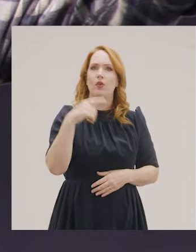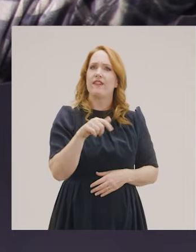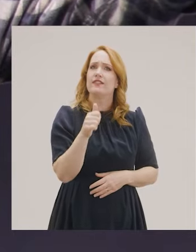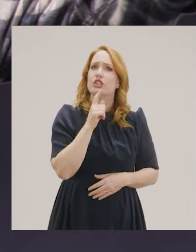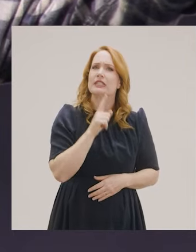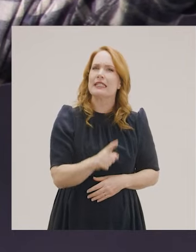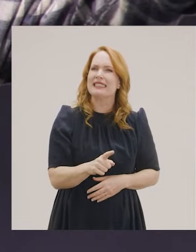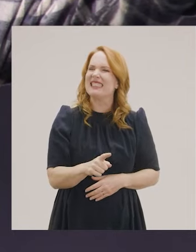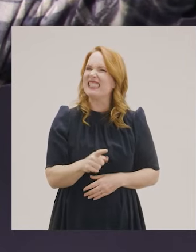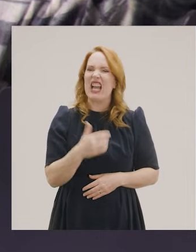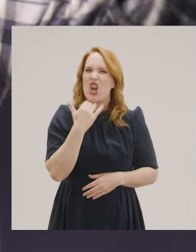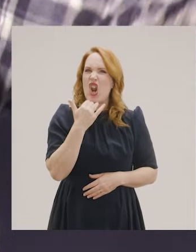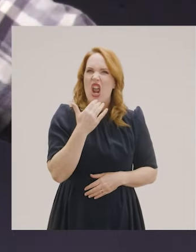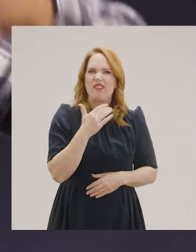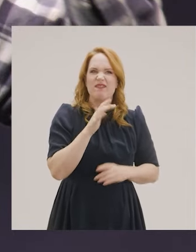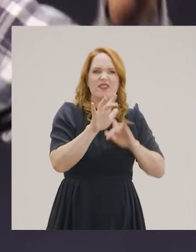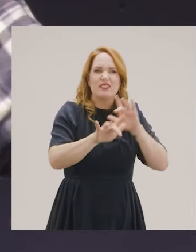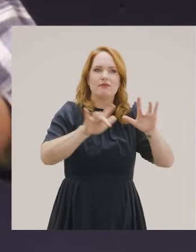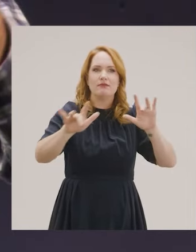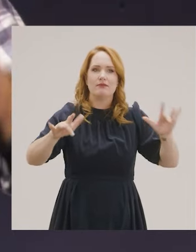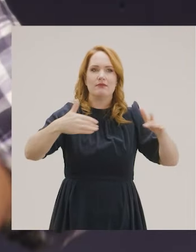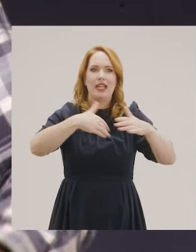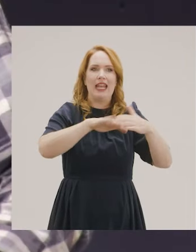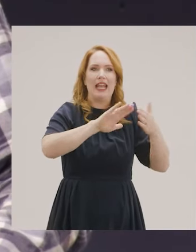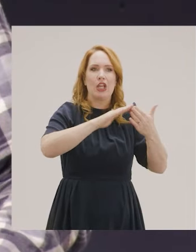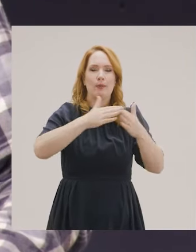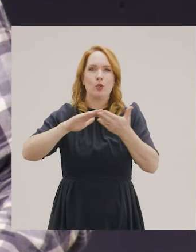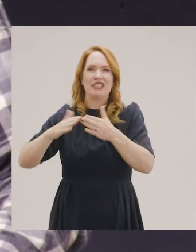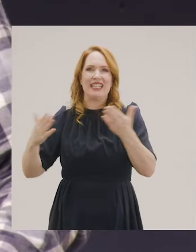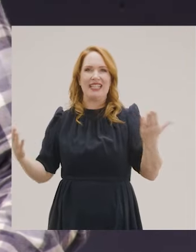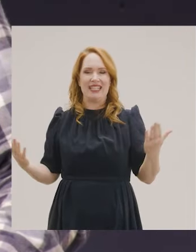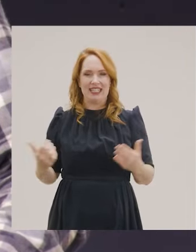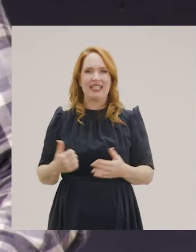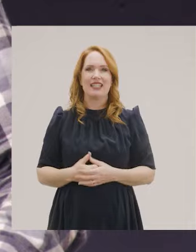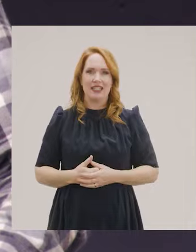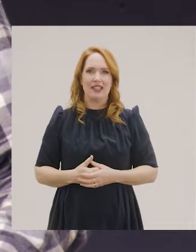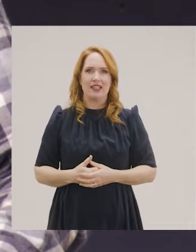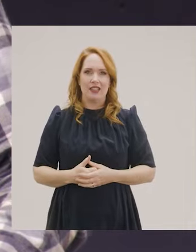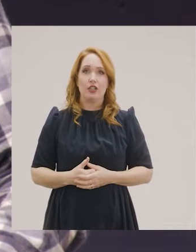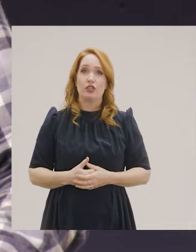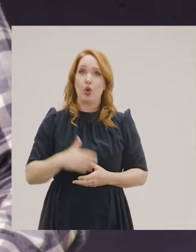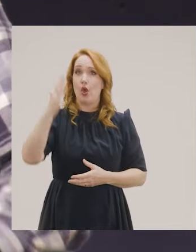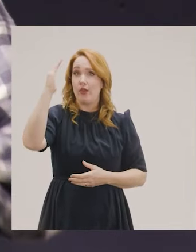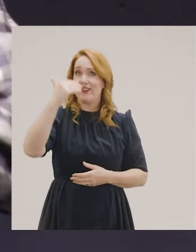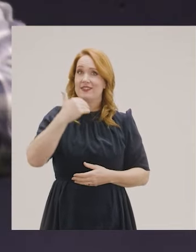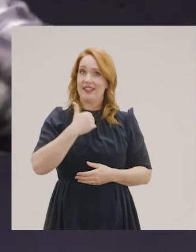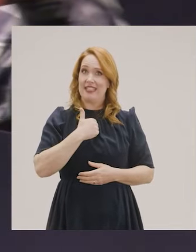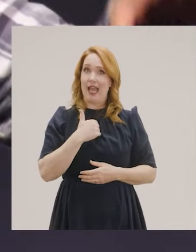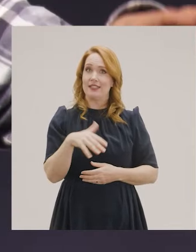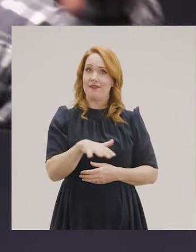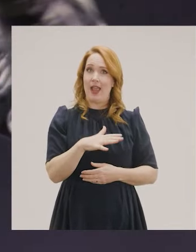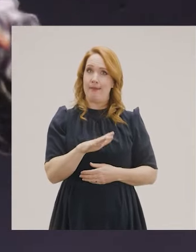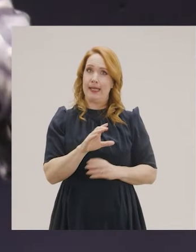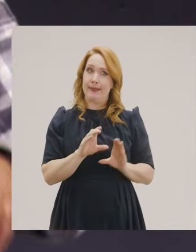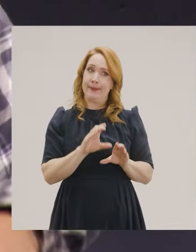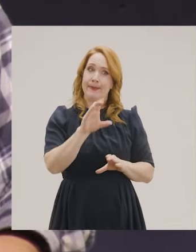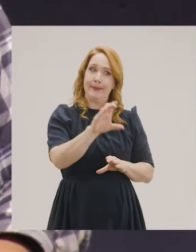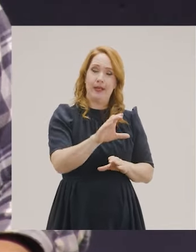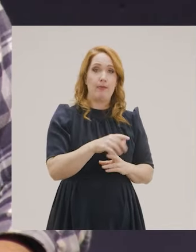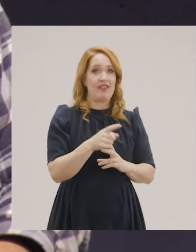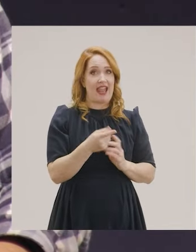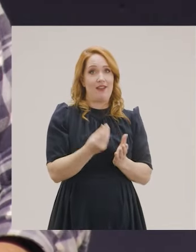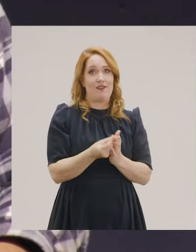School. But they said, you know, we're not reaching out into the community during the week. So, you know, the Grace family has put in some